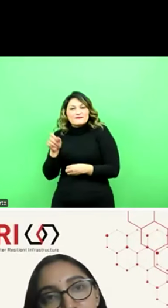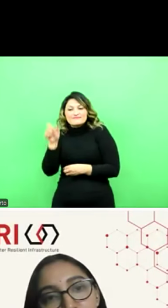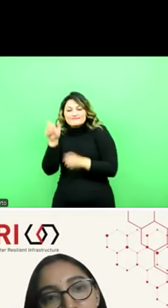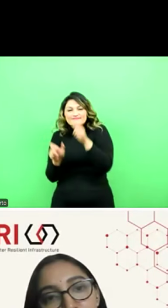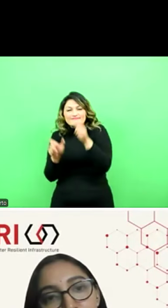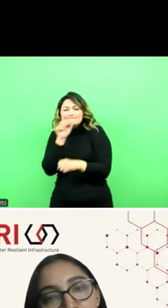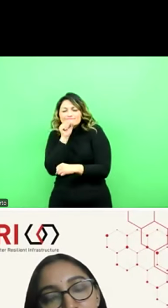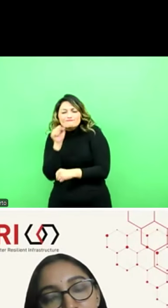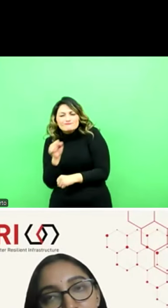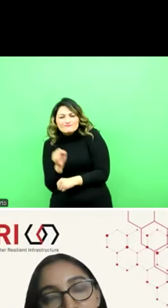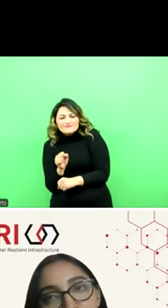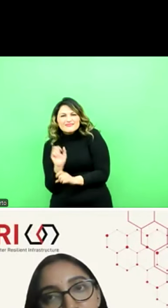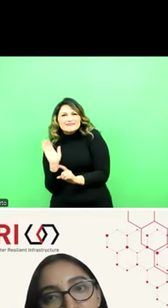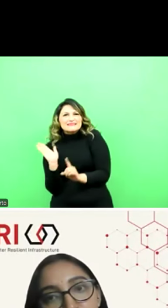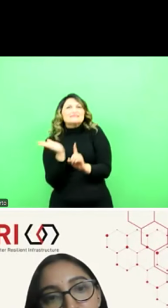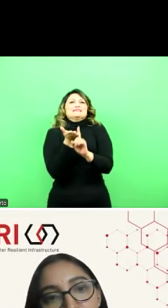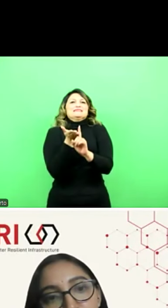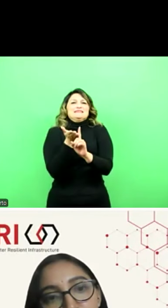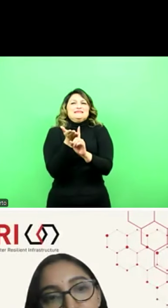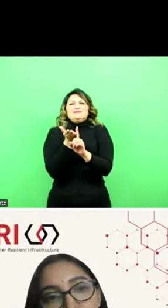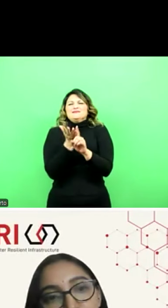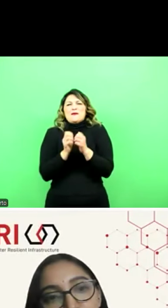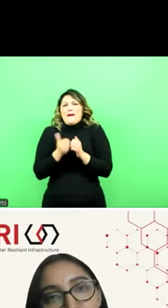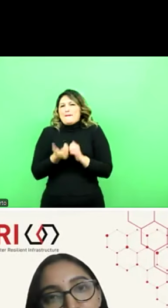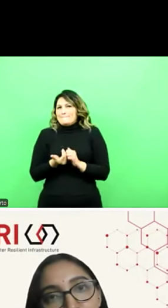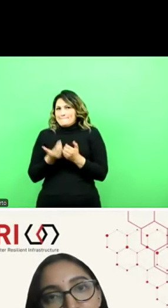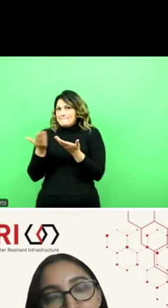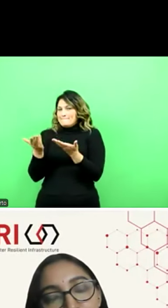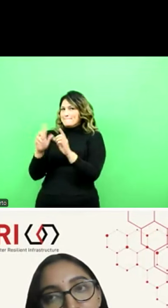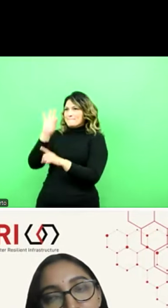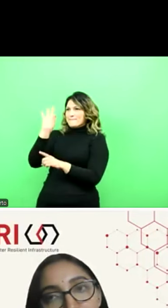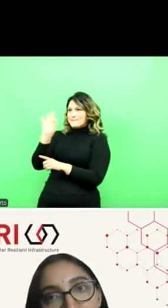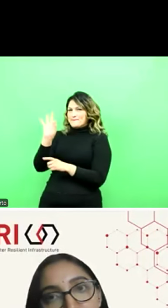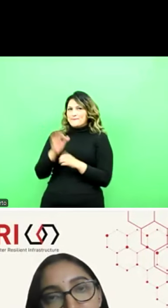Okay. It's okay. No, back. Sorry.